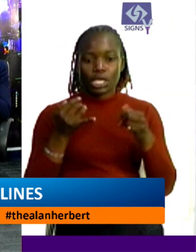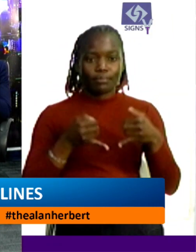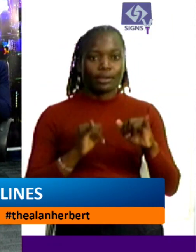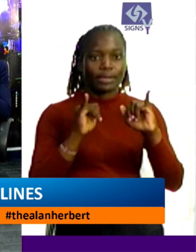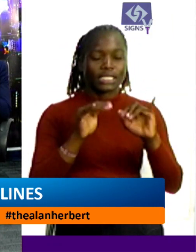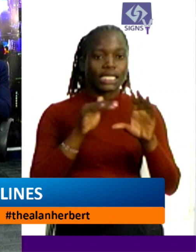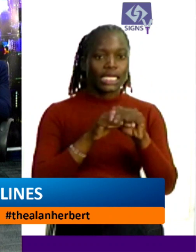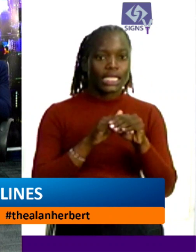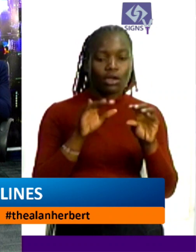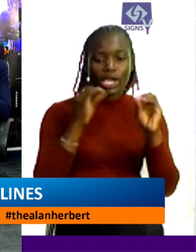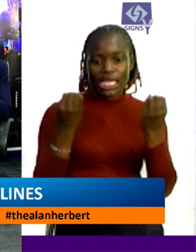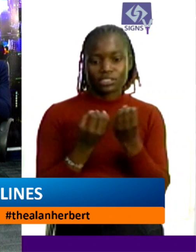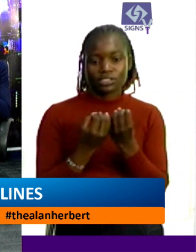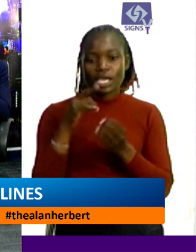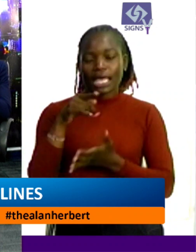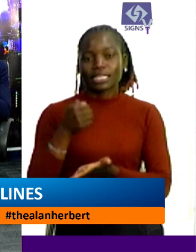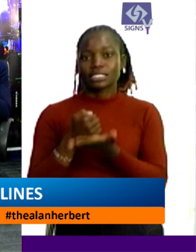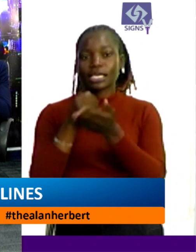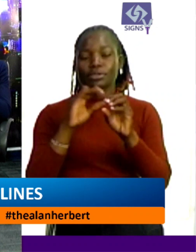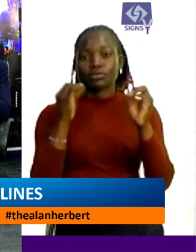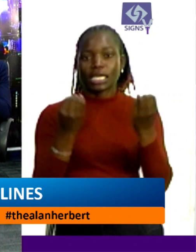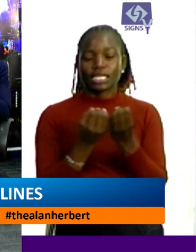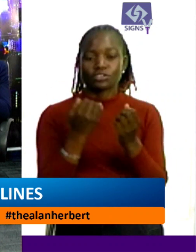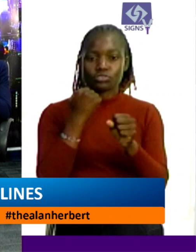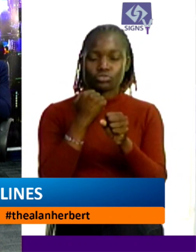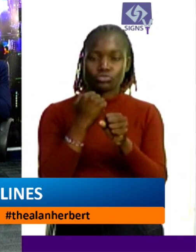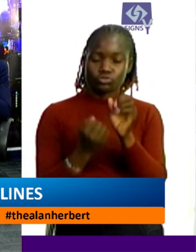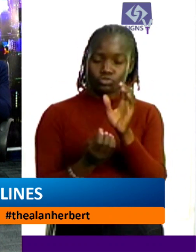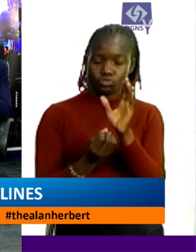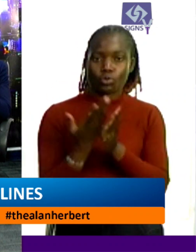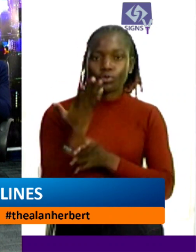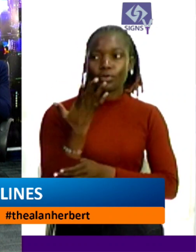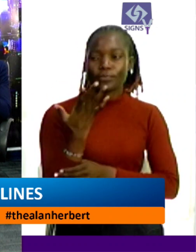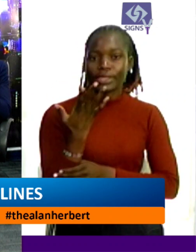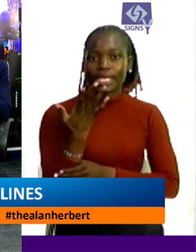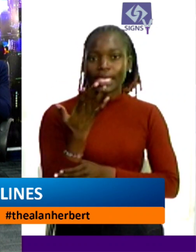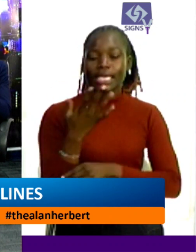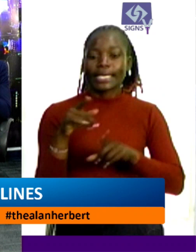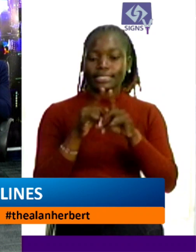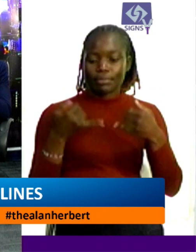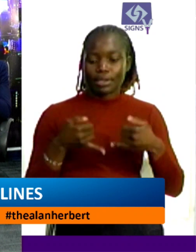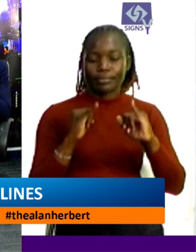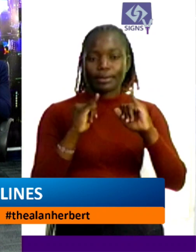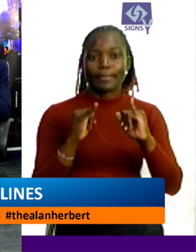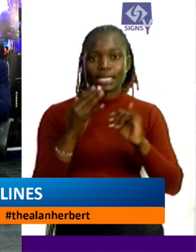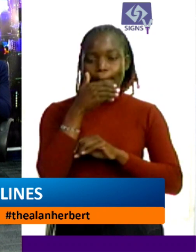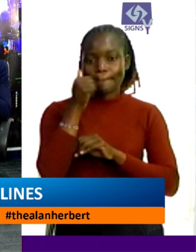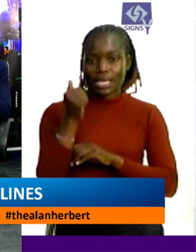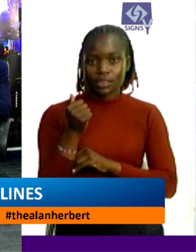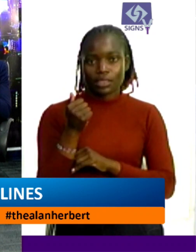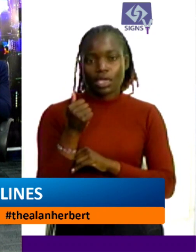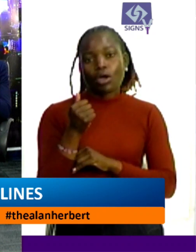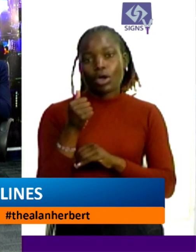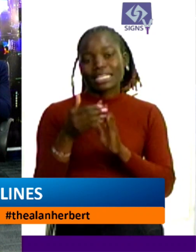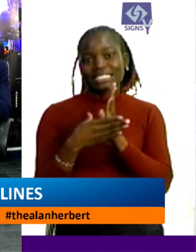it in the organizations, and this helps the organizations to actually grow and actually implement best practices that they had